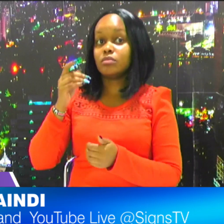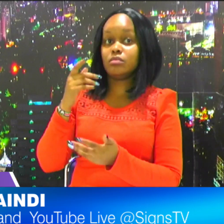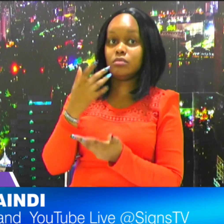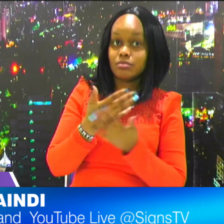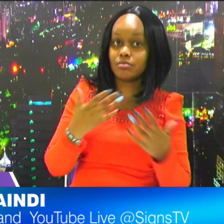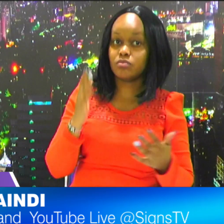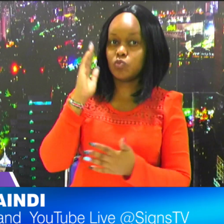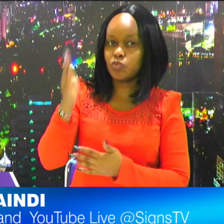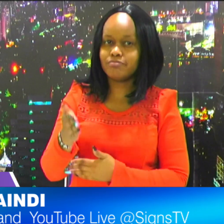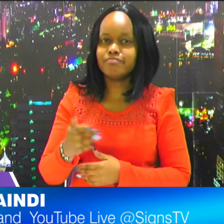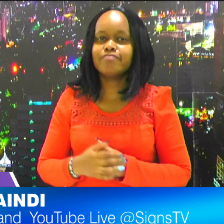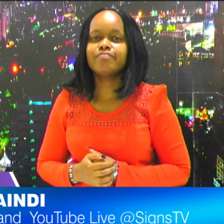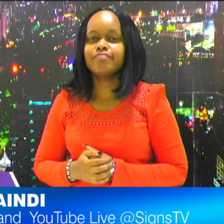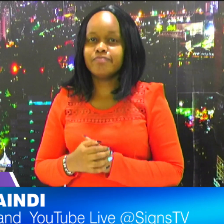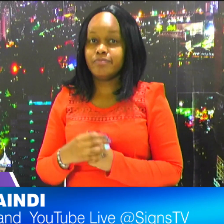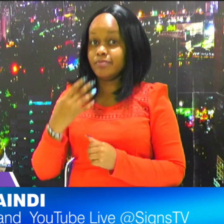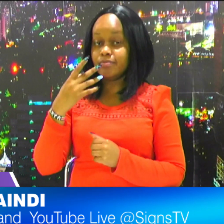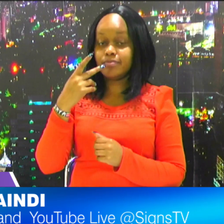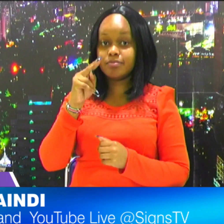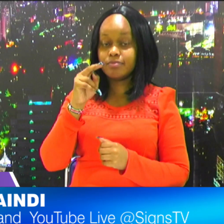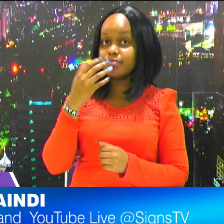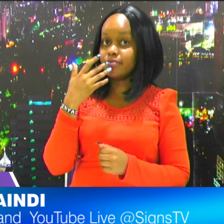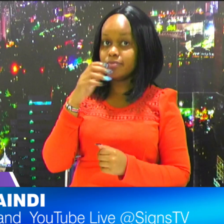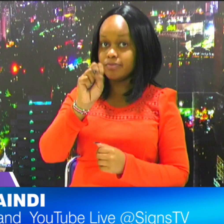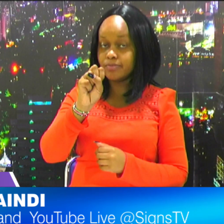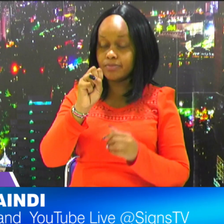lawyers said processing of bond is lengthy.